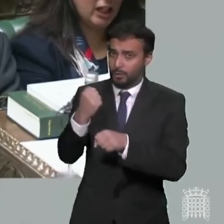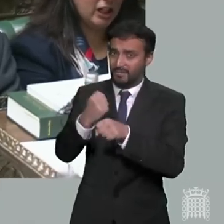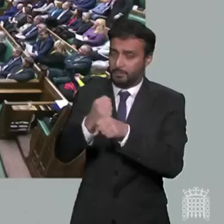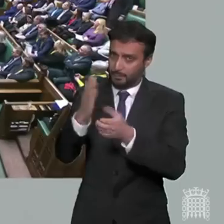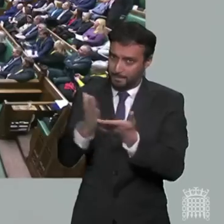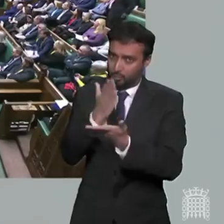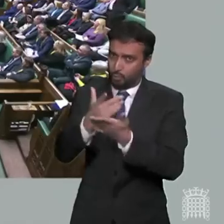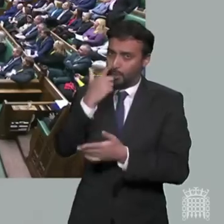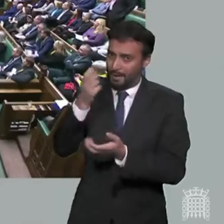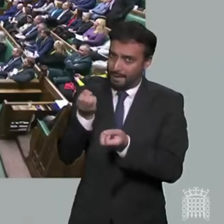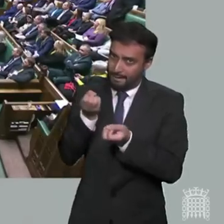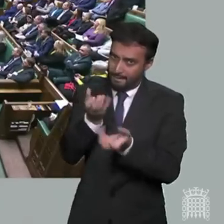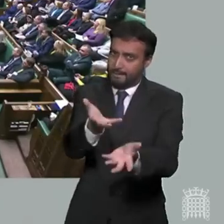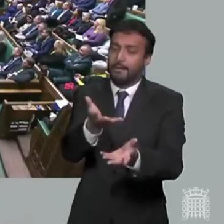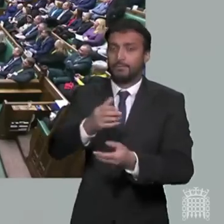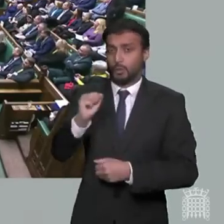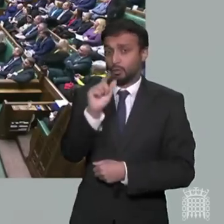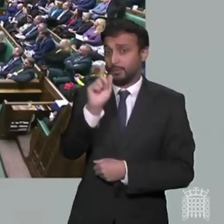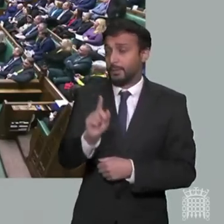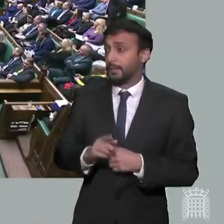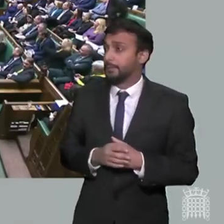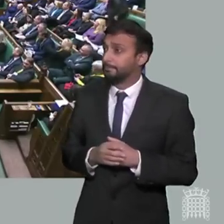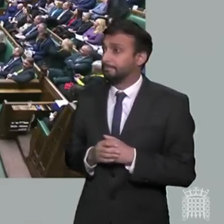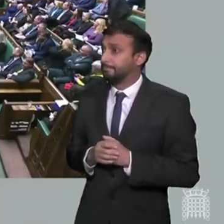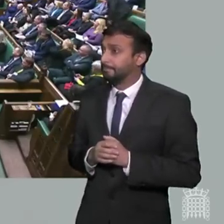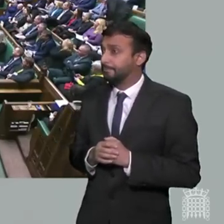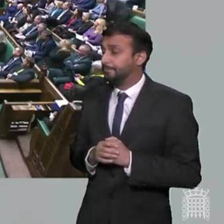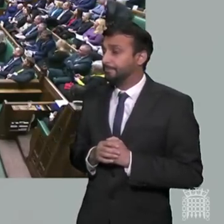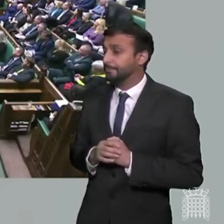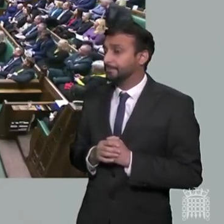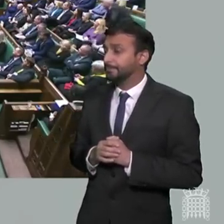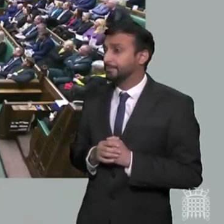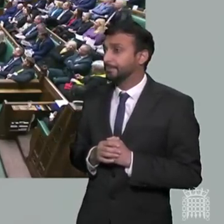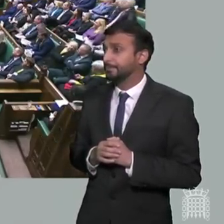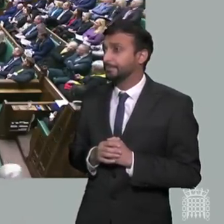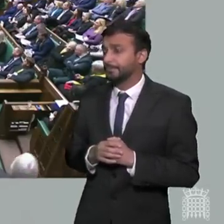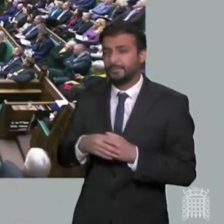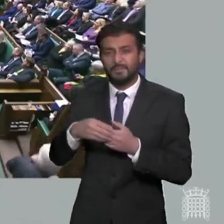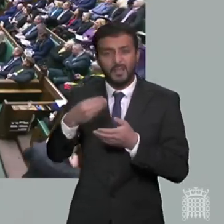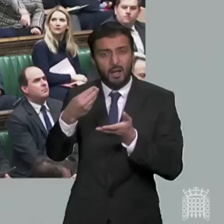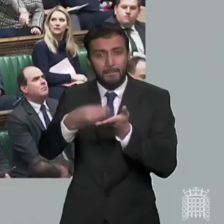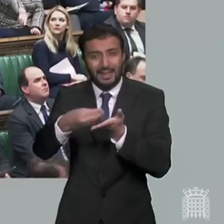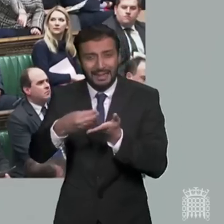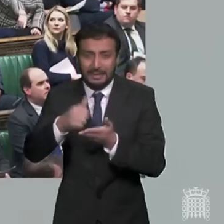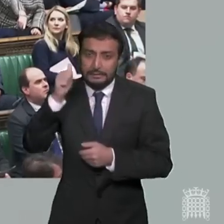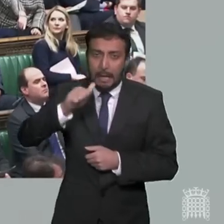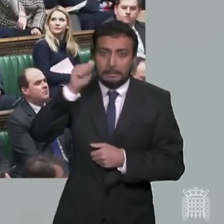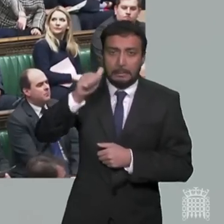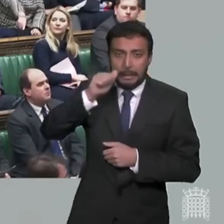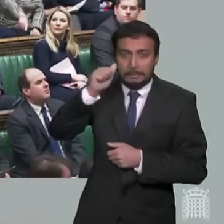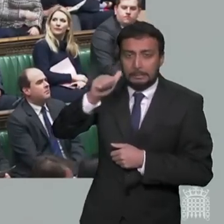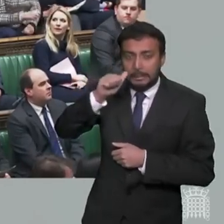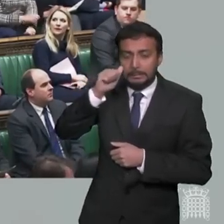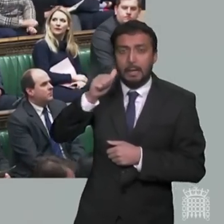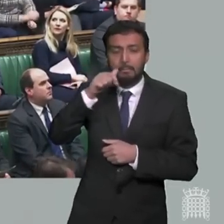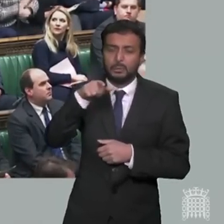Anthony Brown. Thank you, Mr Speaker. Financial scams are the most common form of crime, causing immense emotional and financial distress